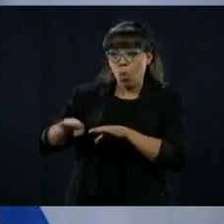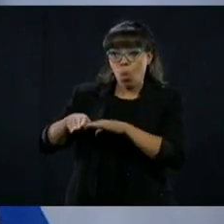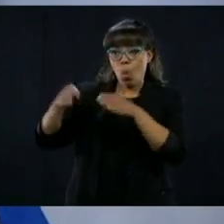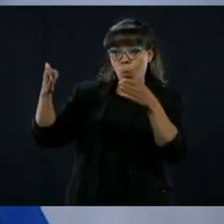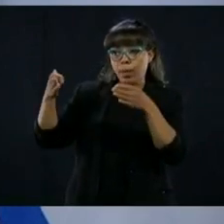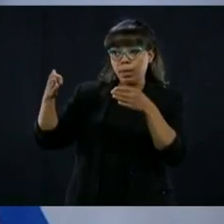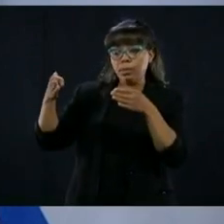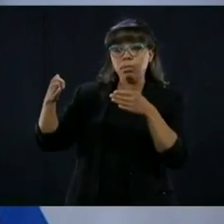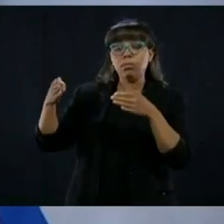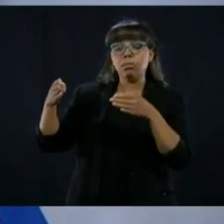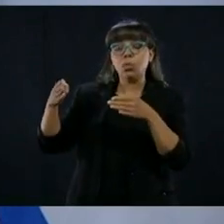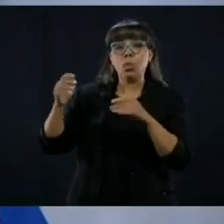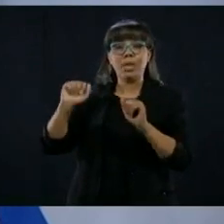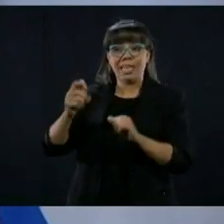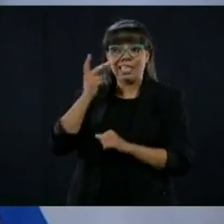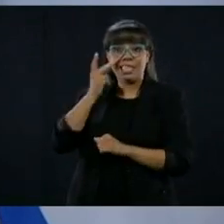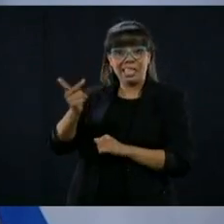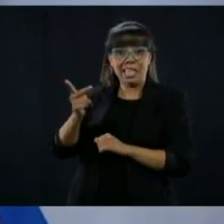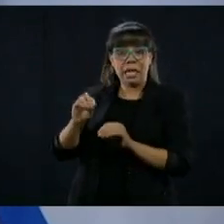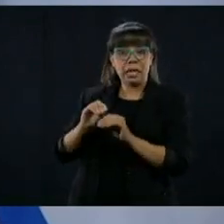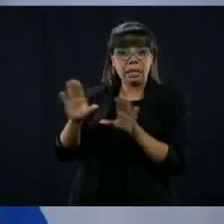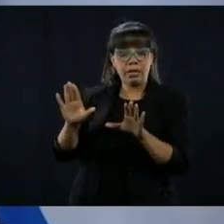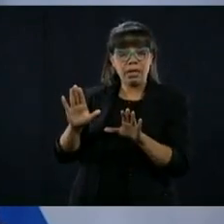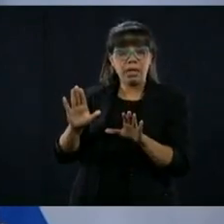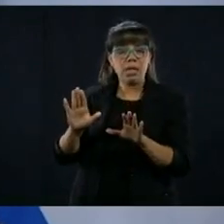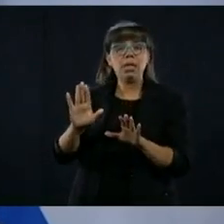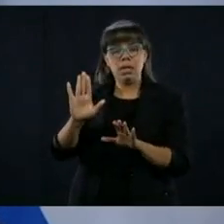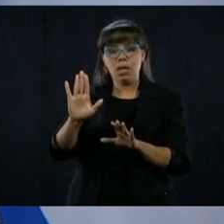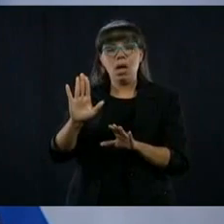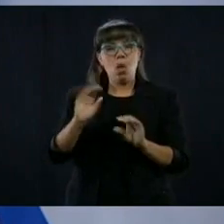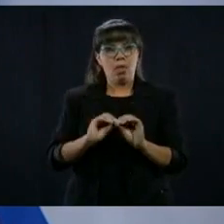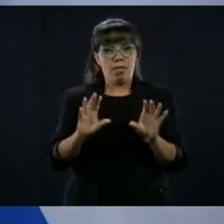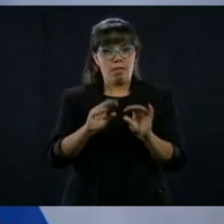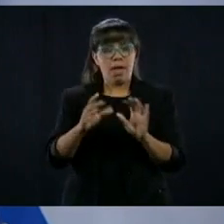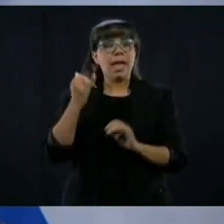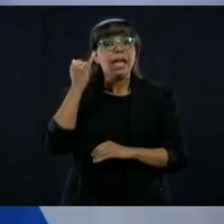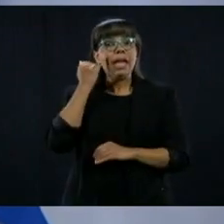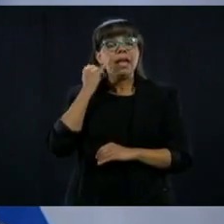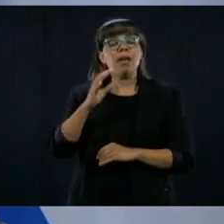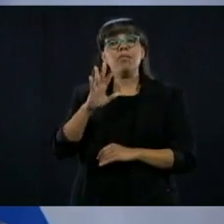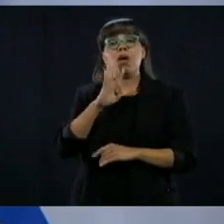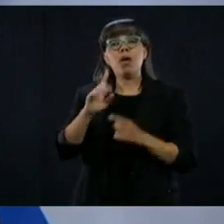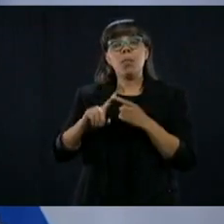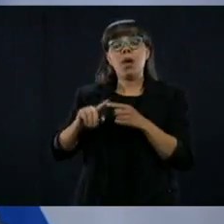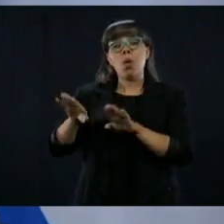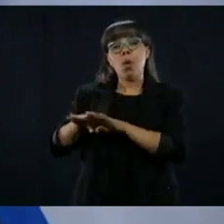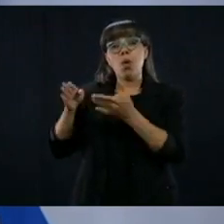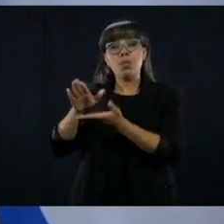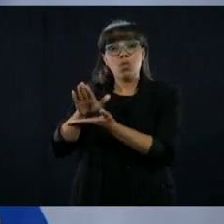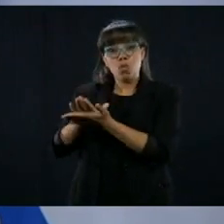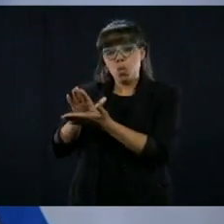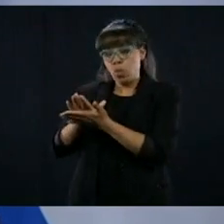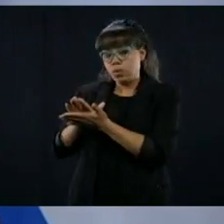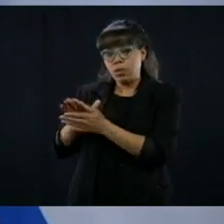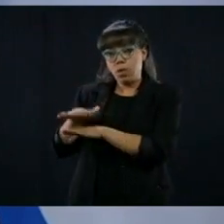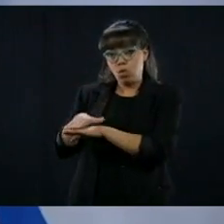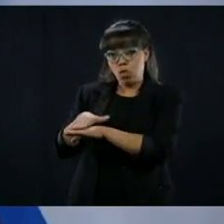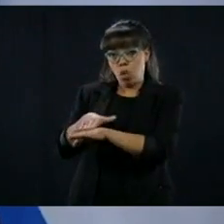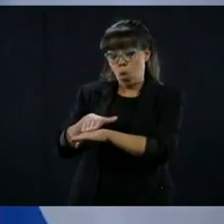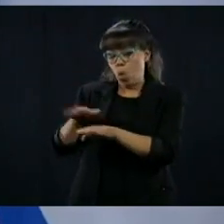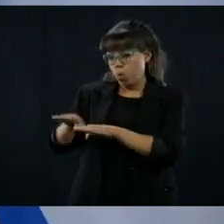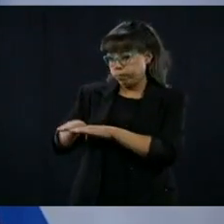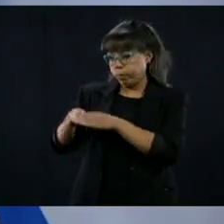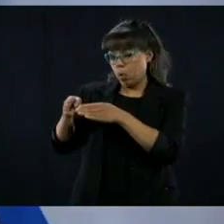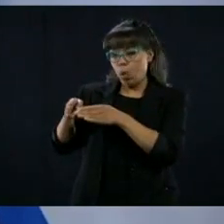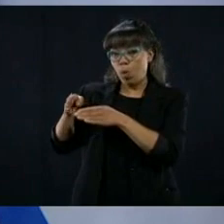a workplace where there's infection, it's going to be easier for us to do our enquete and try to have the contact tracing